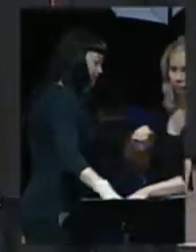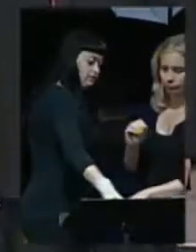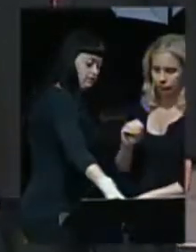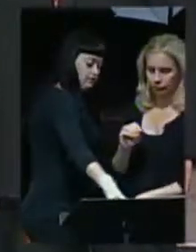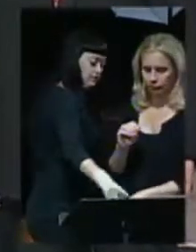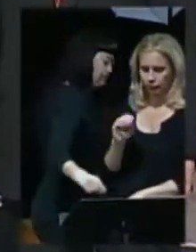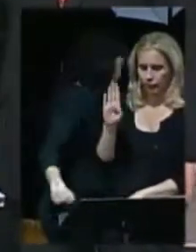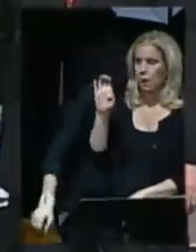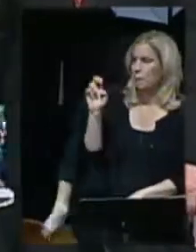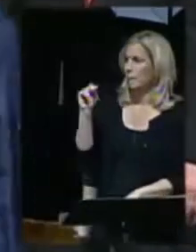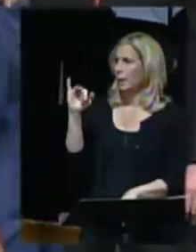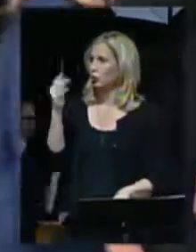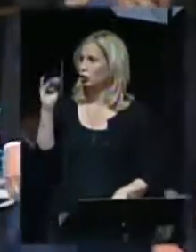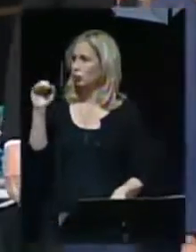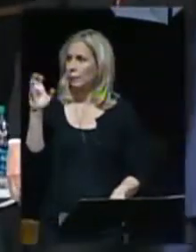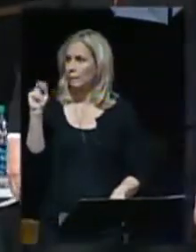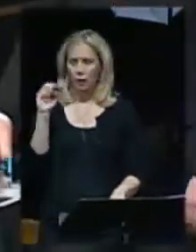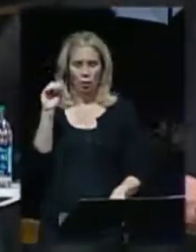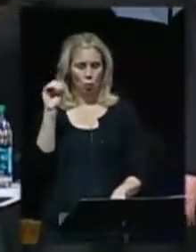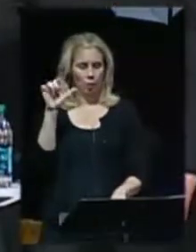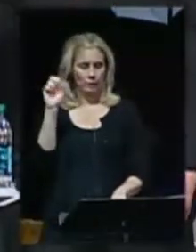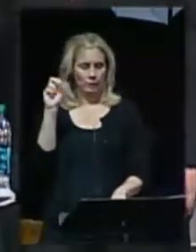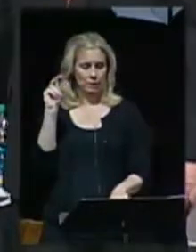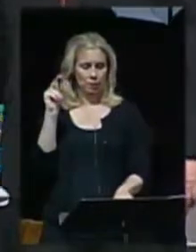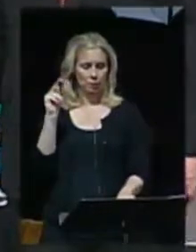Benjamin Olson.